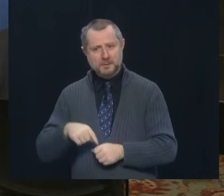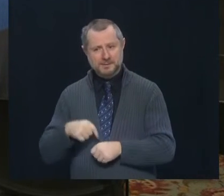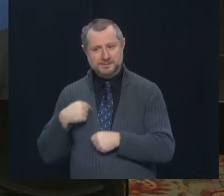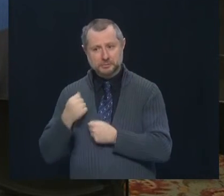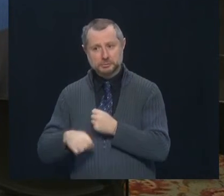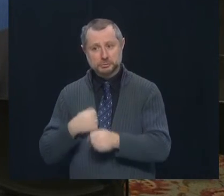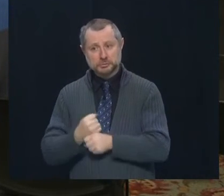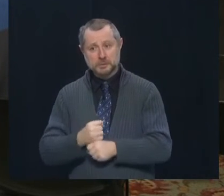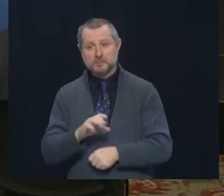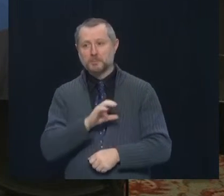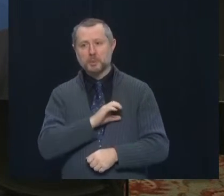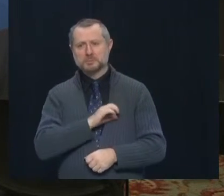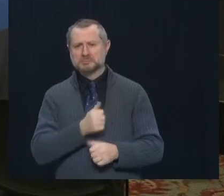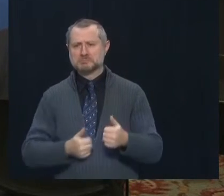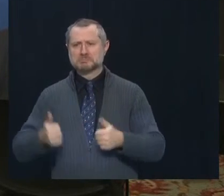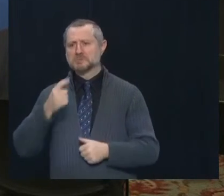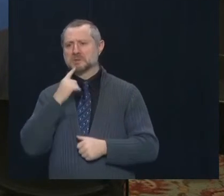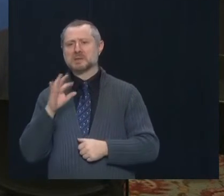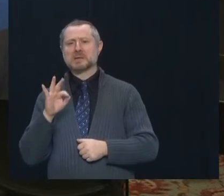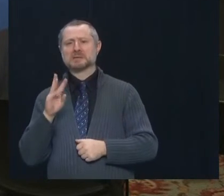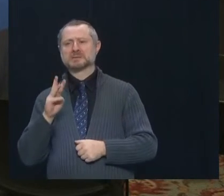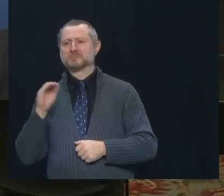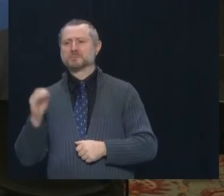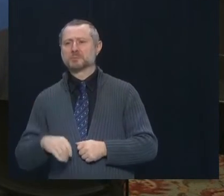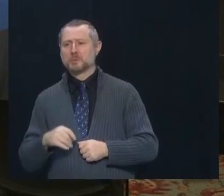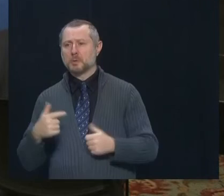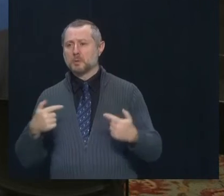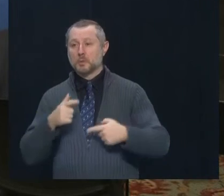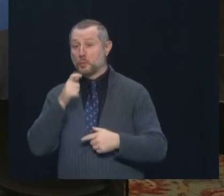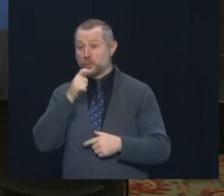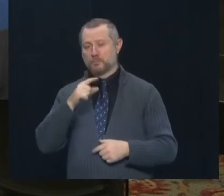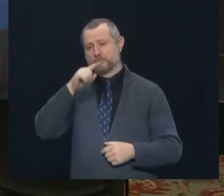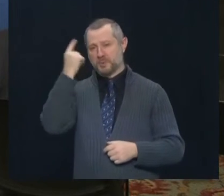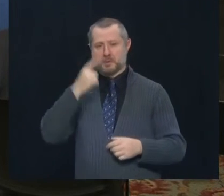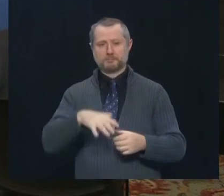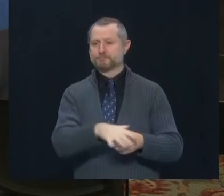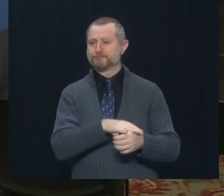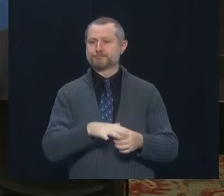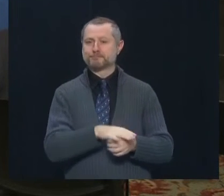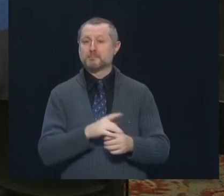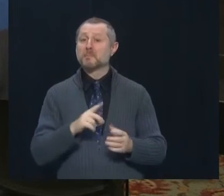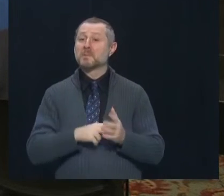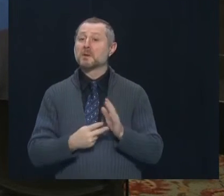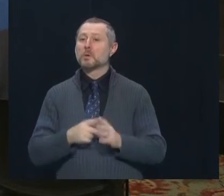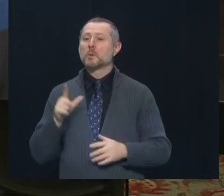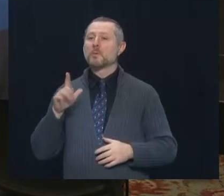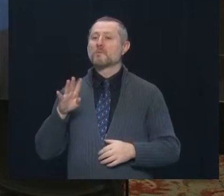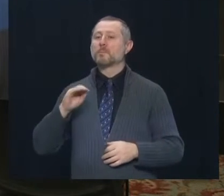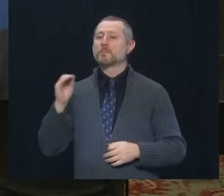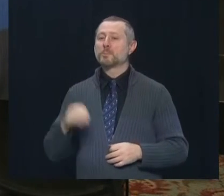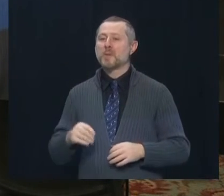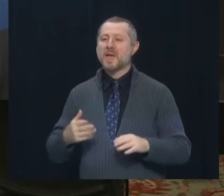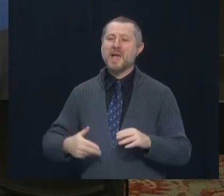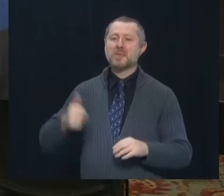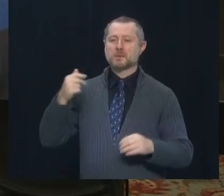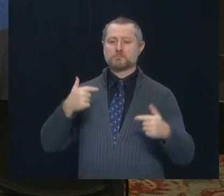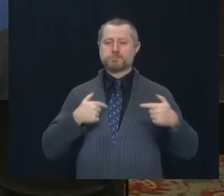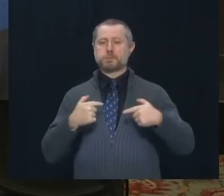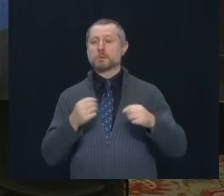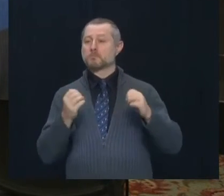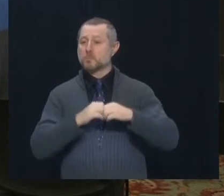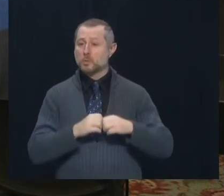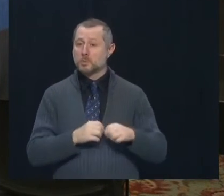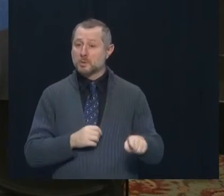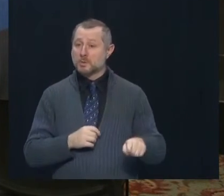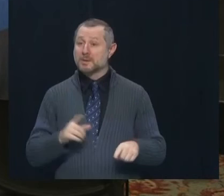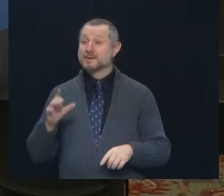black, which I think means roughly we're being shot at like 24 times the rate of other groups combined. And for what it's worth, he also says